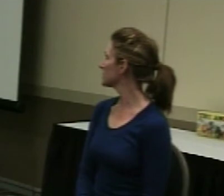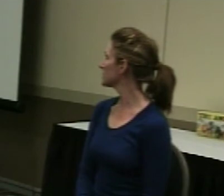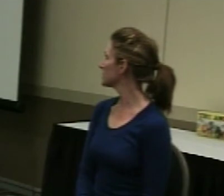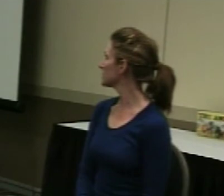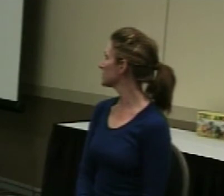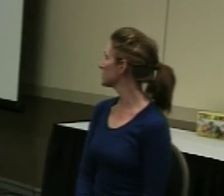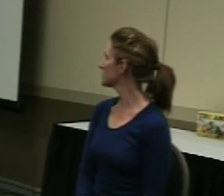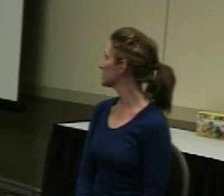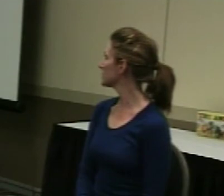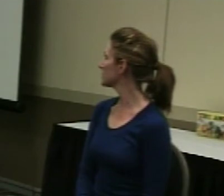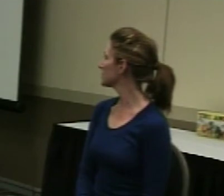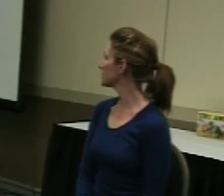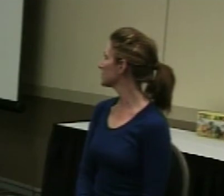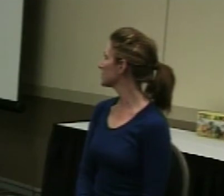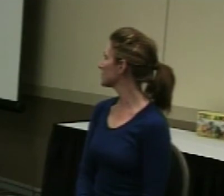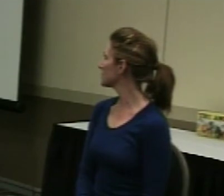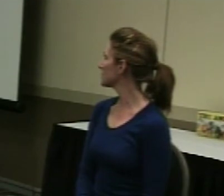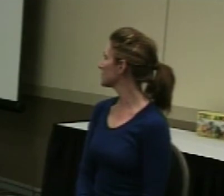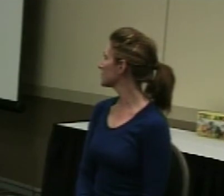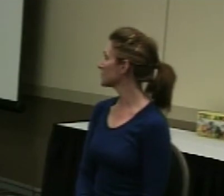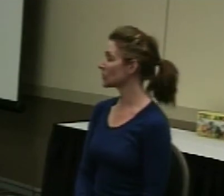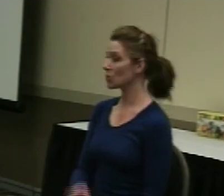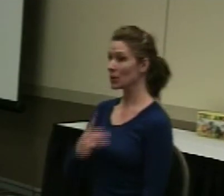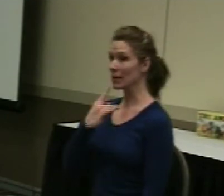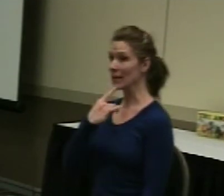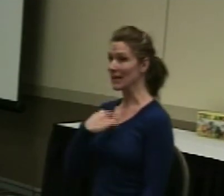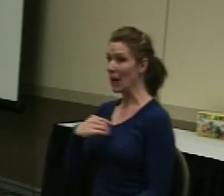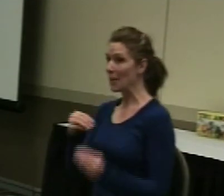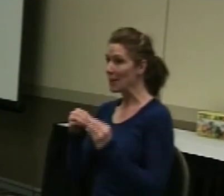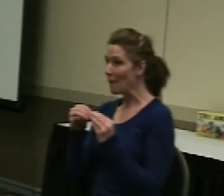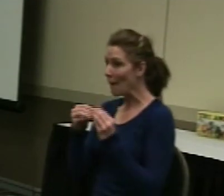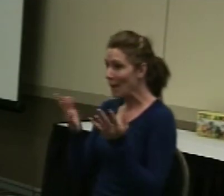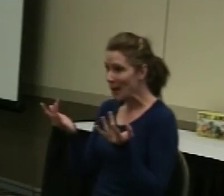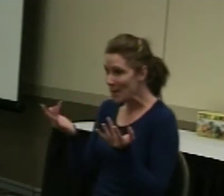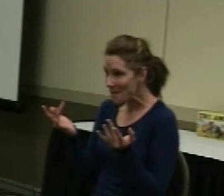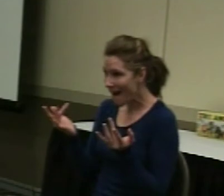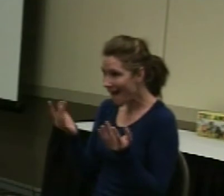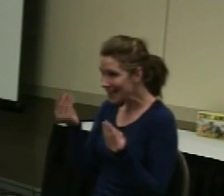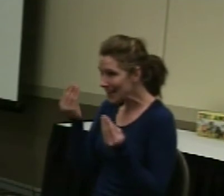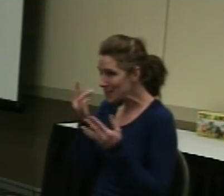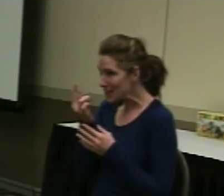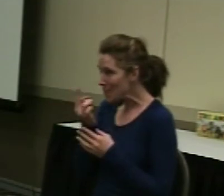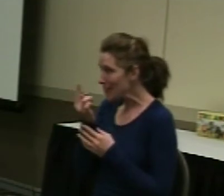Is that it? Tell me more, honey. Tell me something.